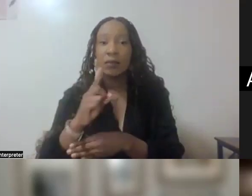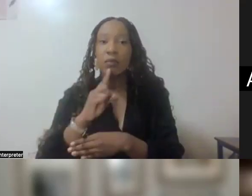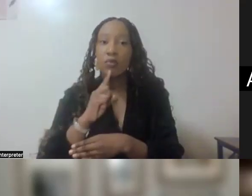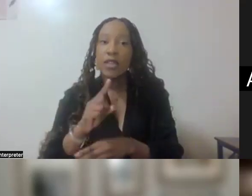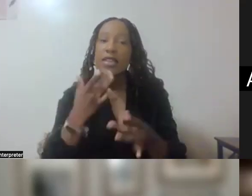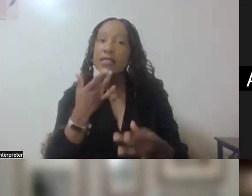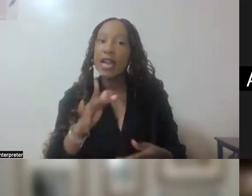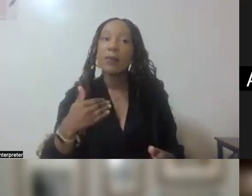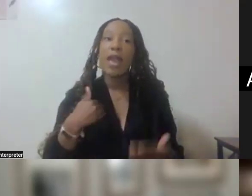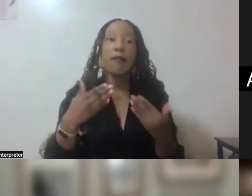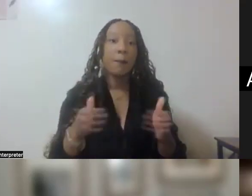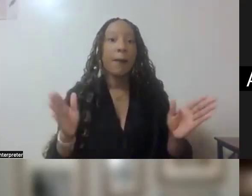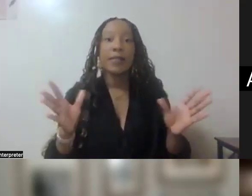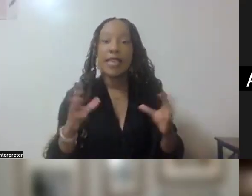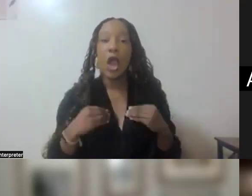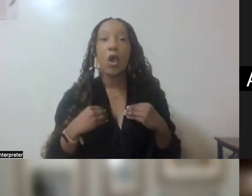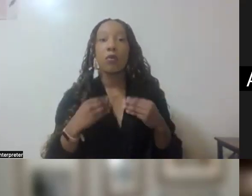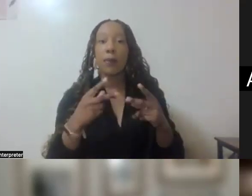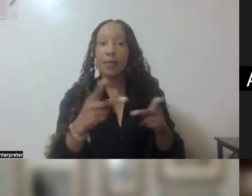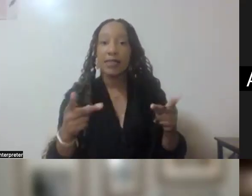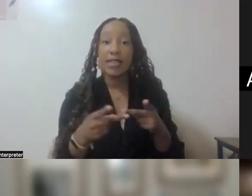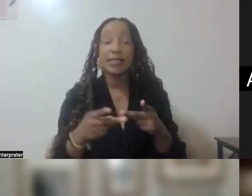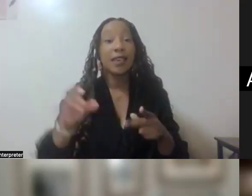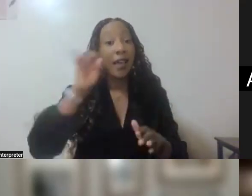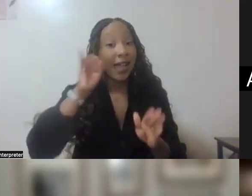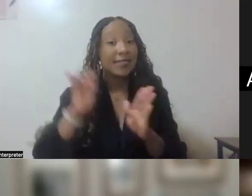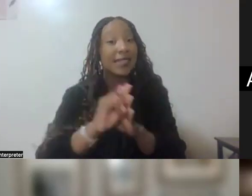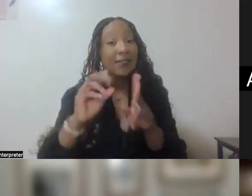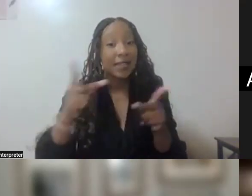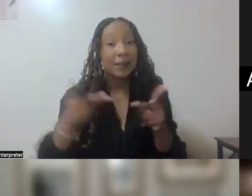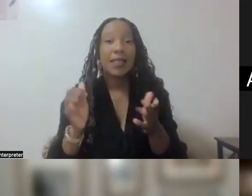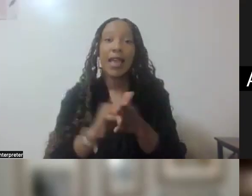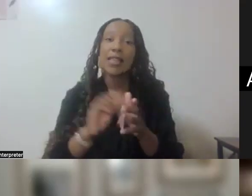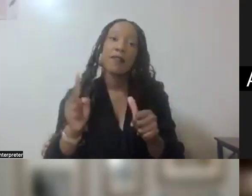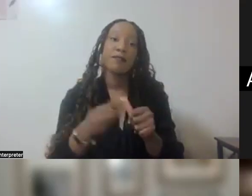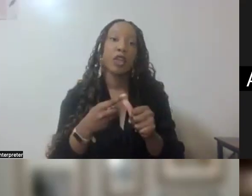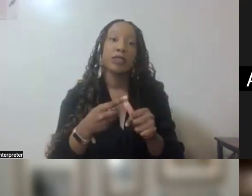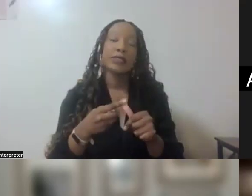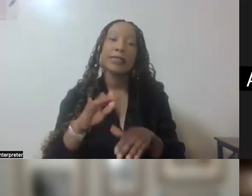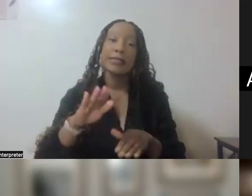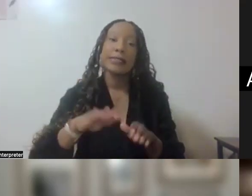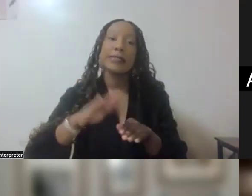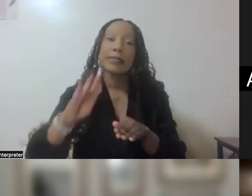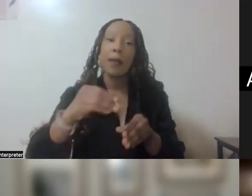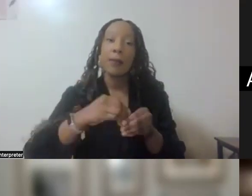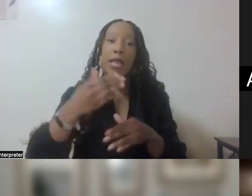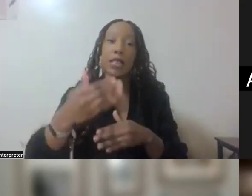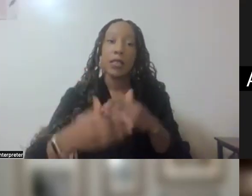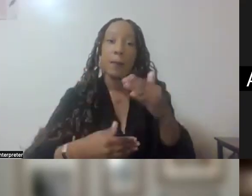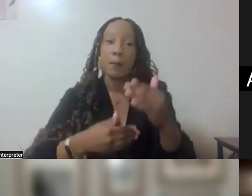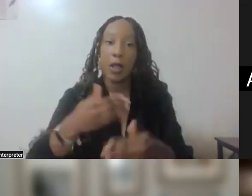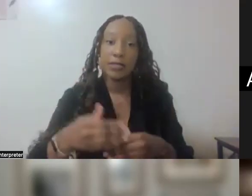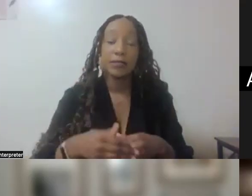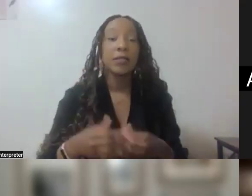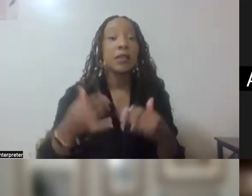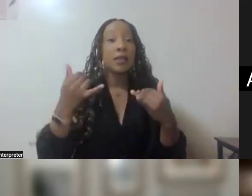site. And identifying the site was the first step in this process. And now we are together with the community going through